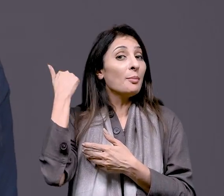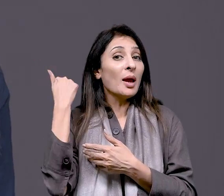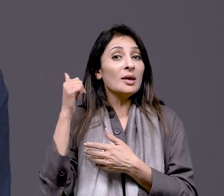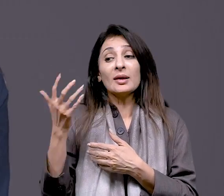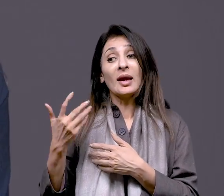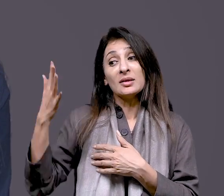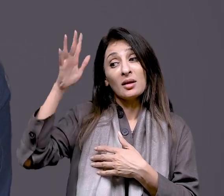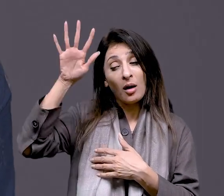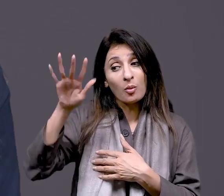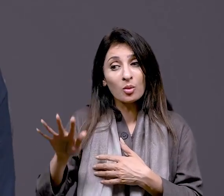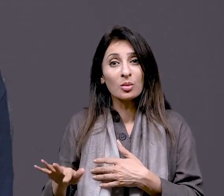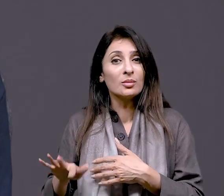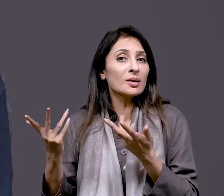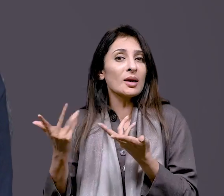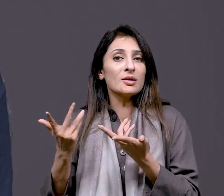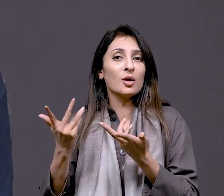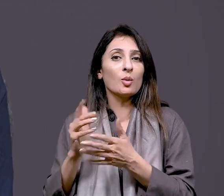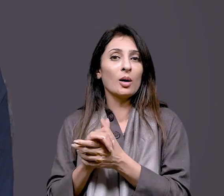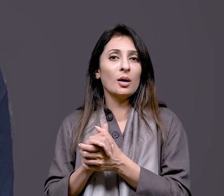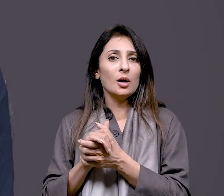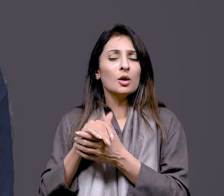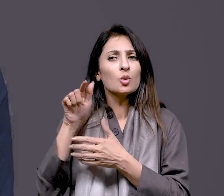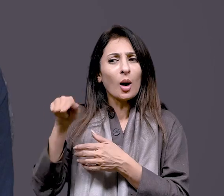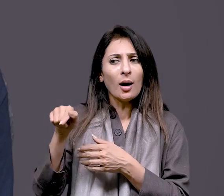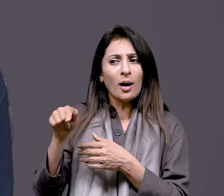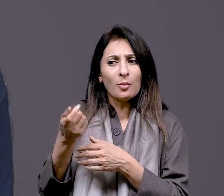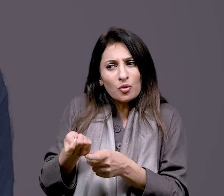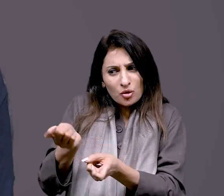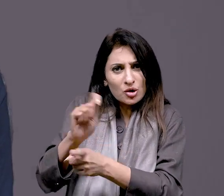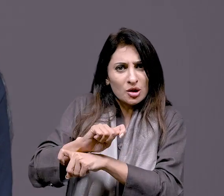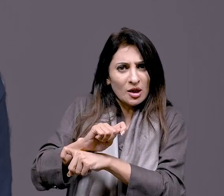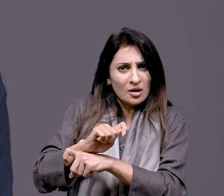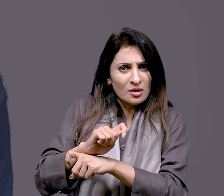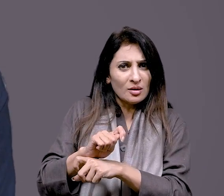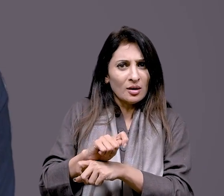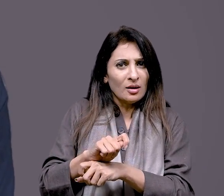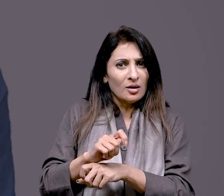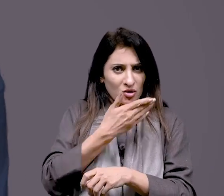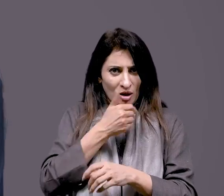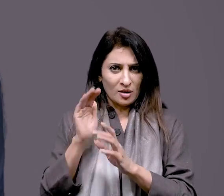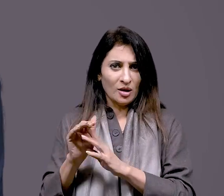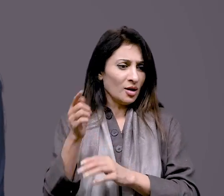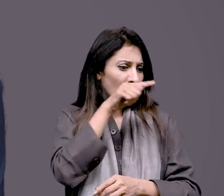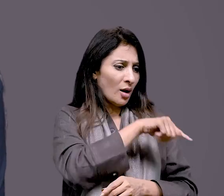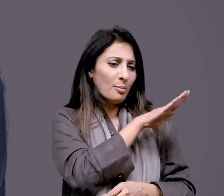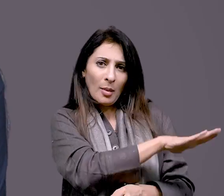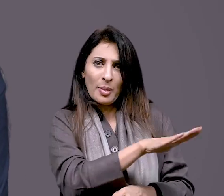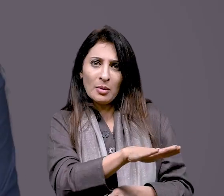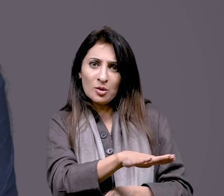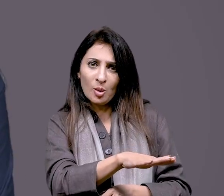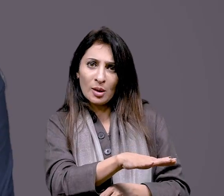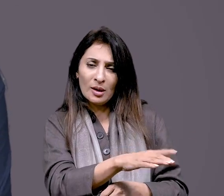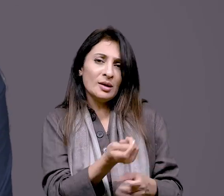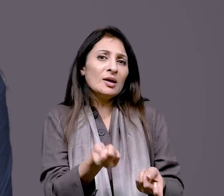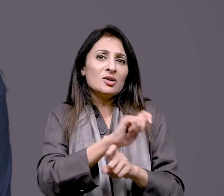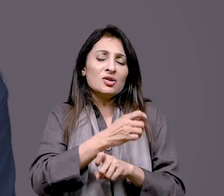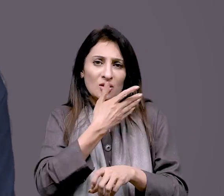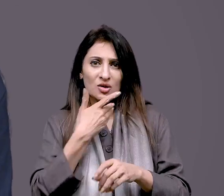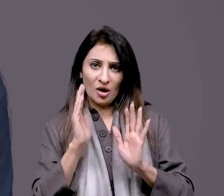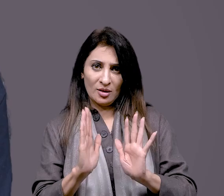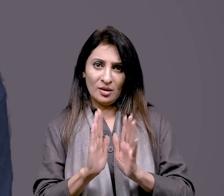self-exploration, whether you were given the right tools because you were not born with them and your environment was responsible to give that